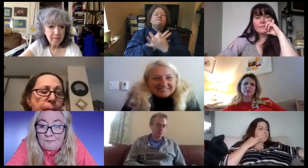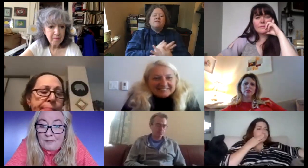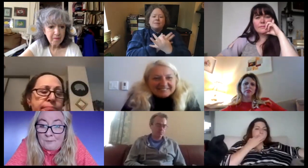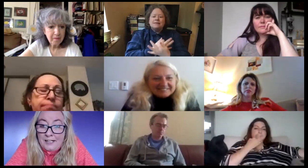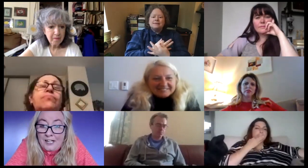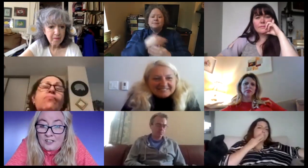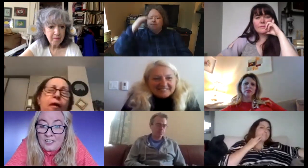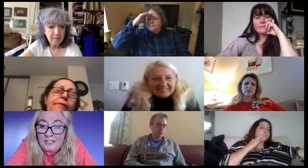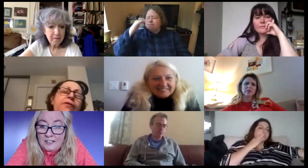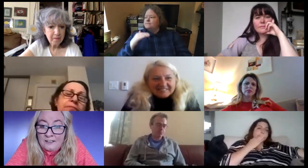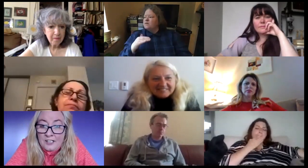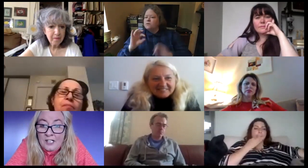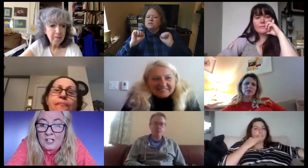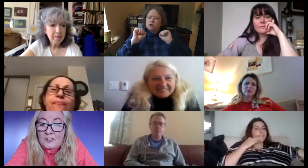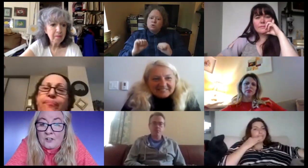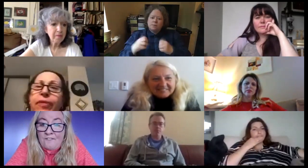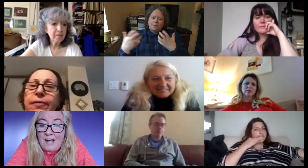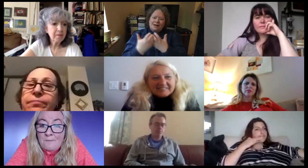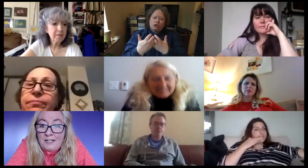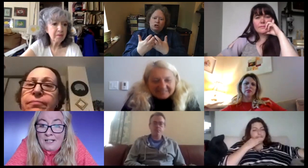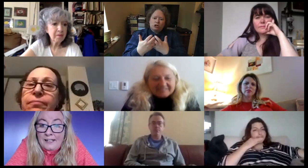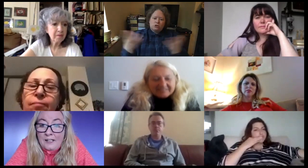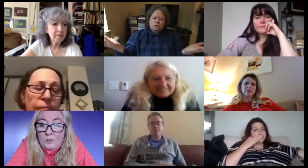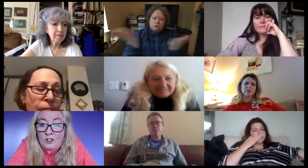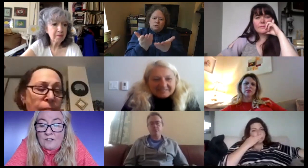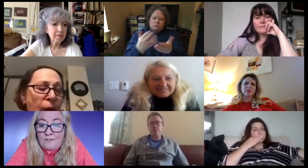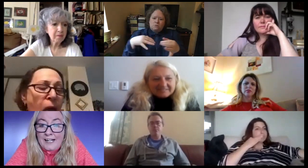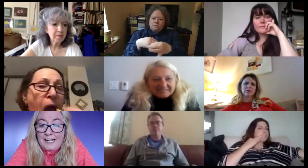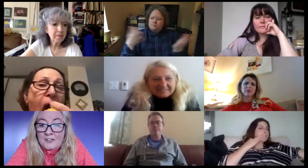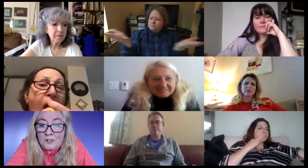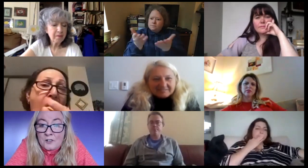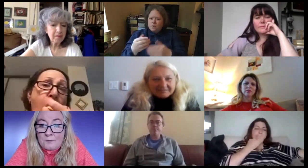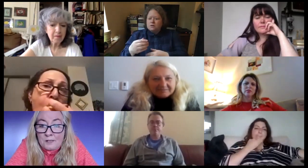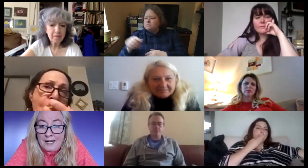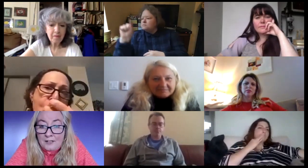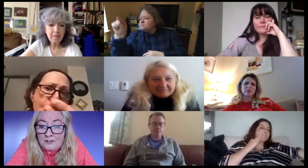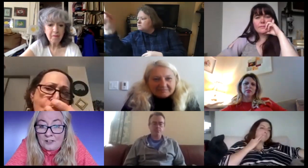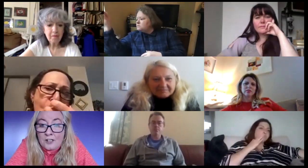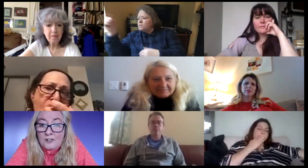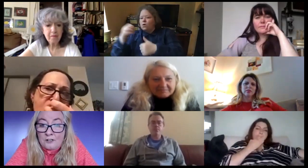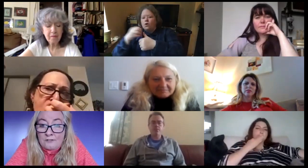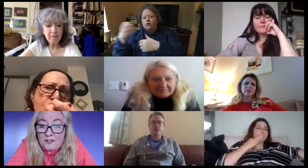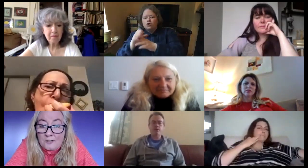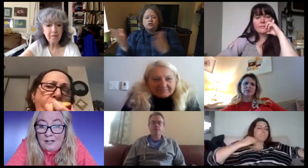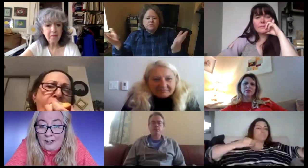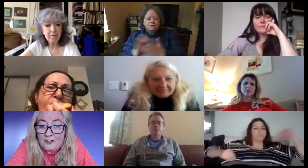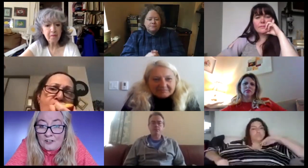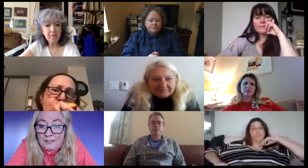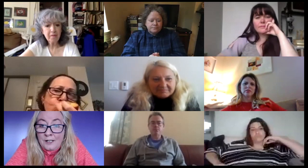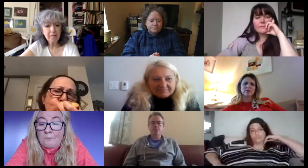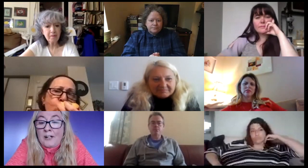Jewish deaf population here, so the family would look for a suitable match to arrange a